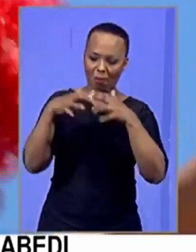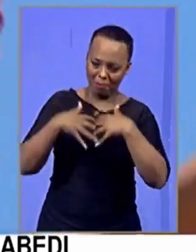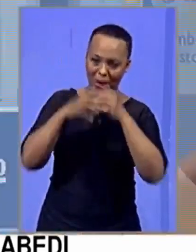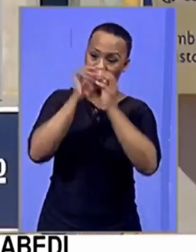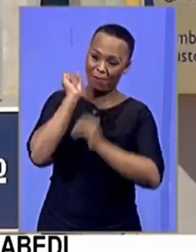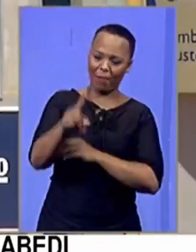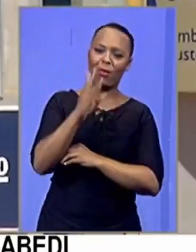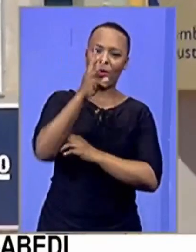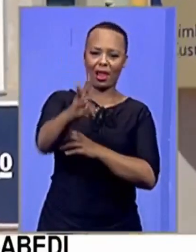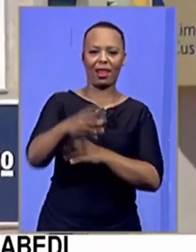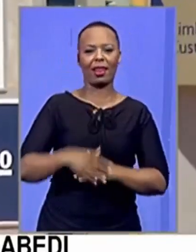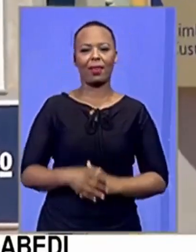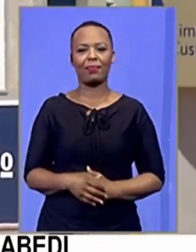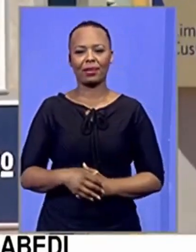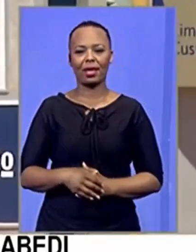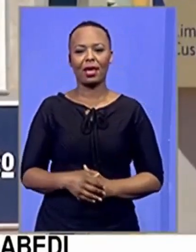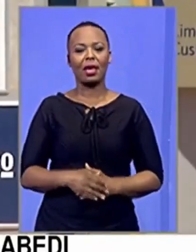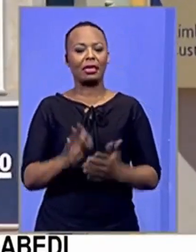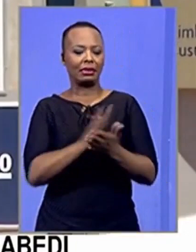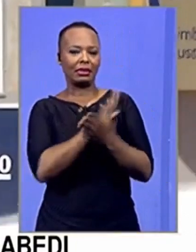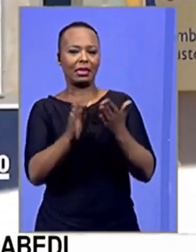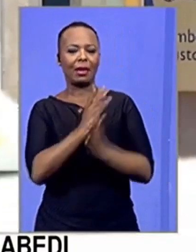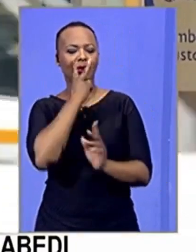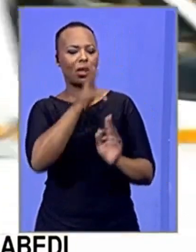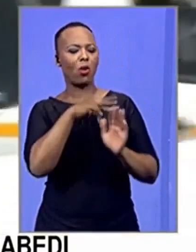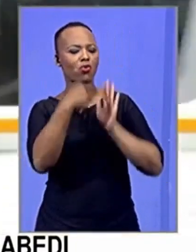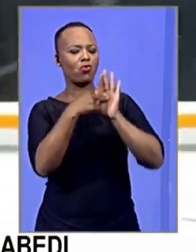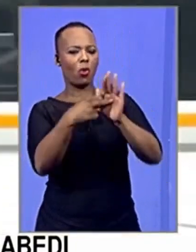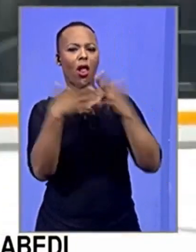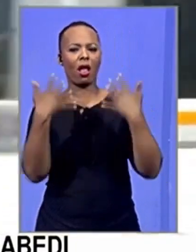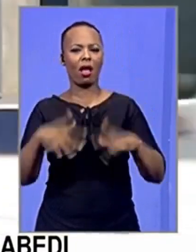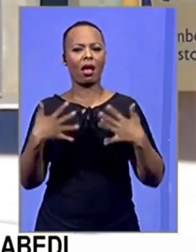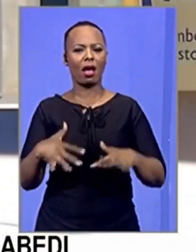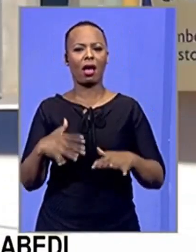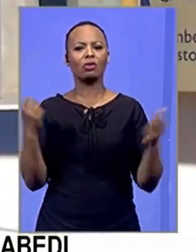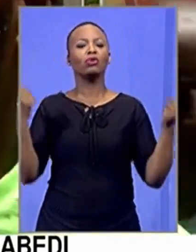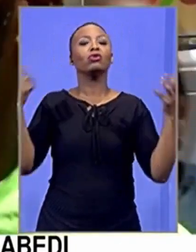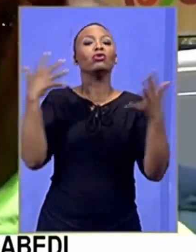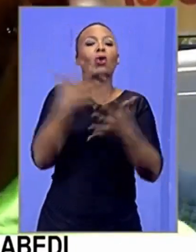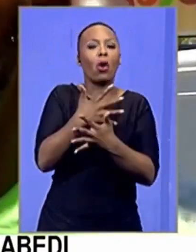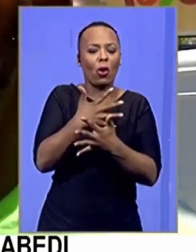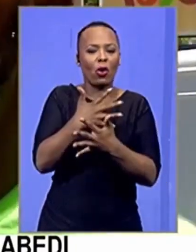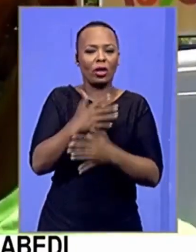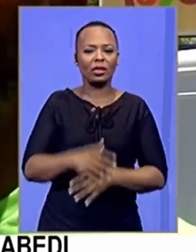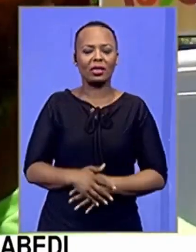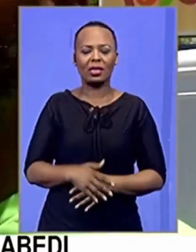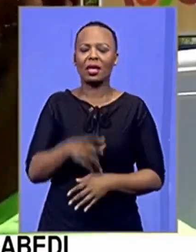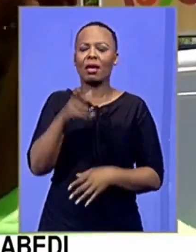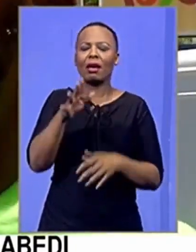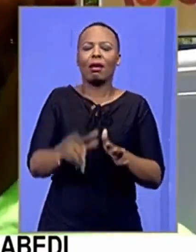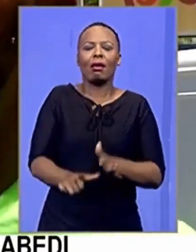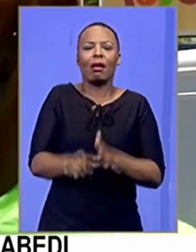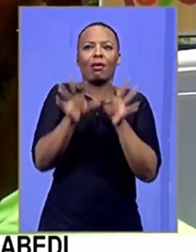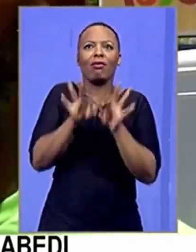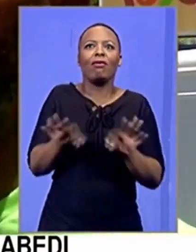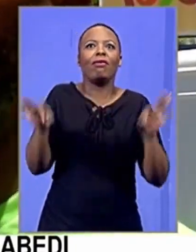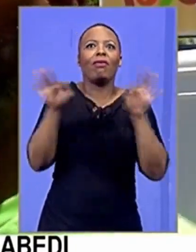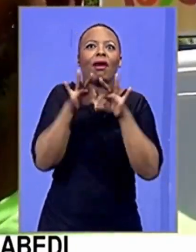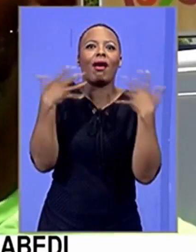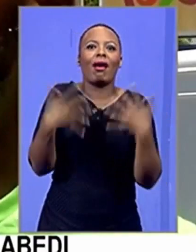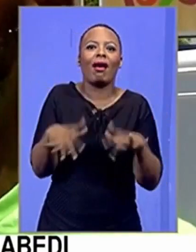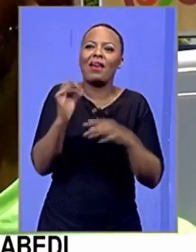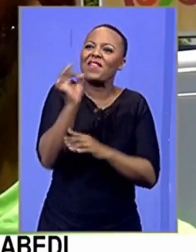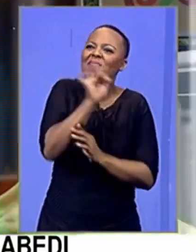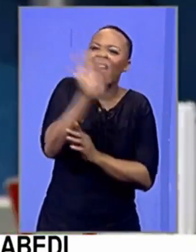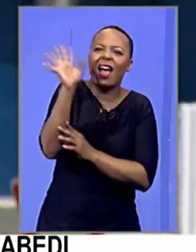hawa. Baahi ba boneng lehlakore la hae leo ba sa le tsebeng ba sala ba maketse. O unique and ke na fela mo Kimberley etsang